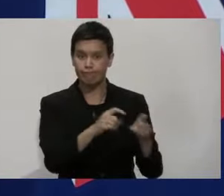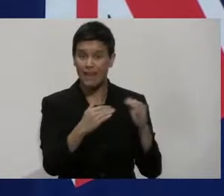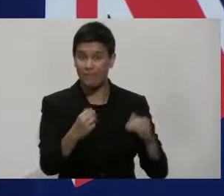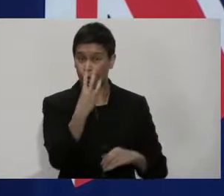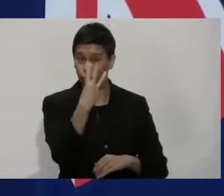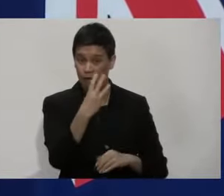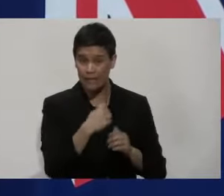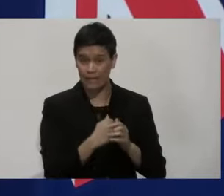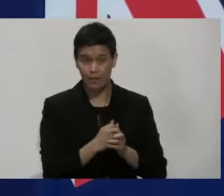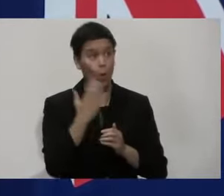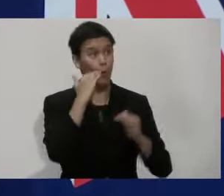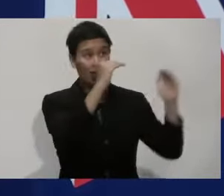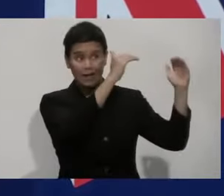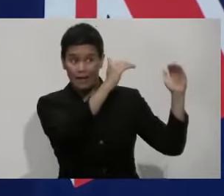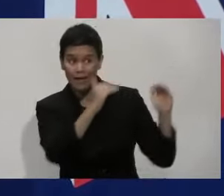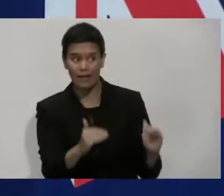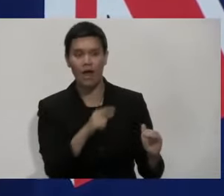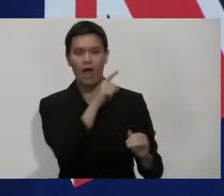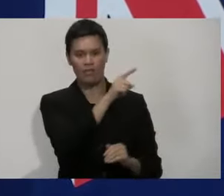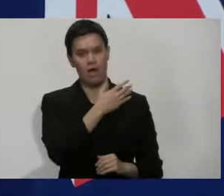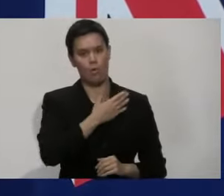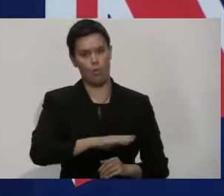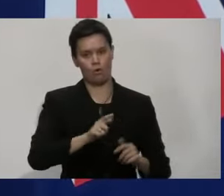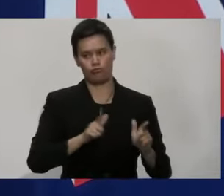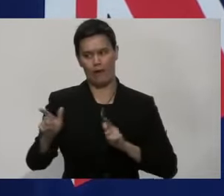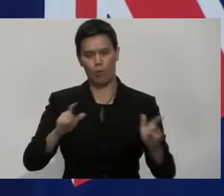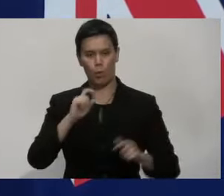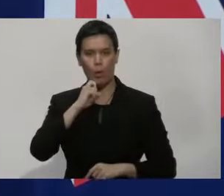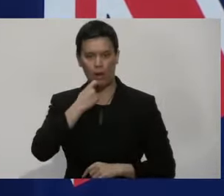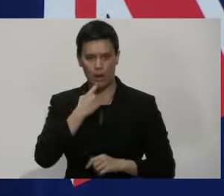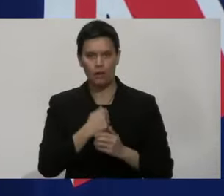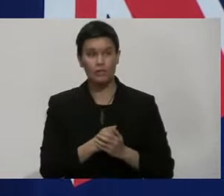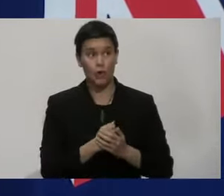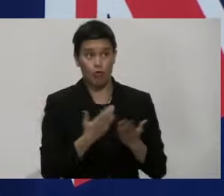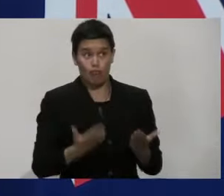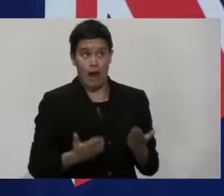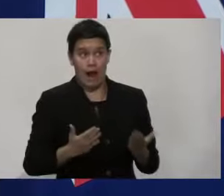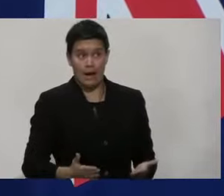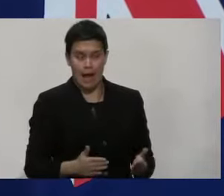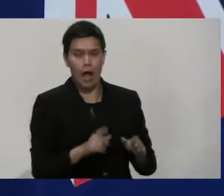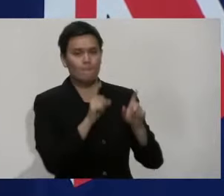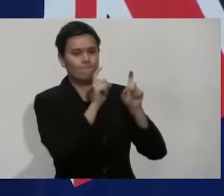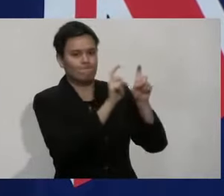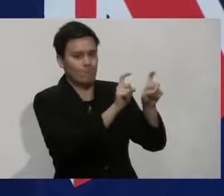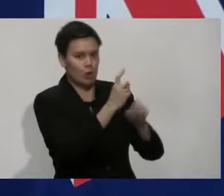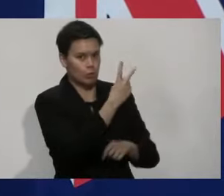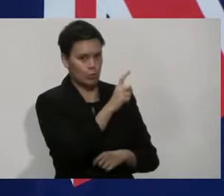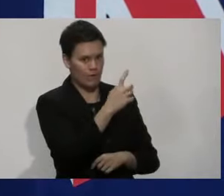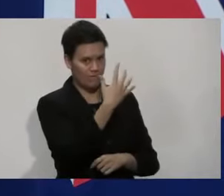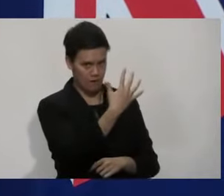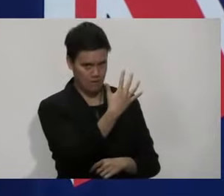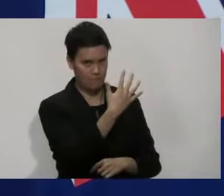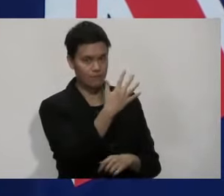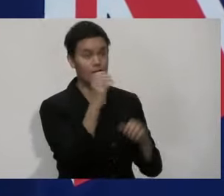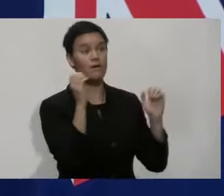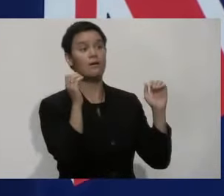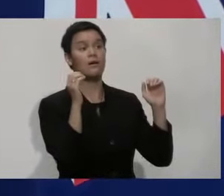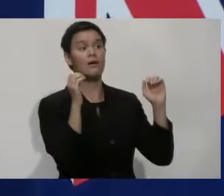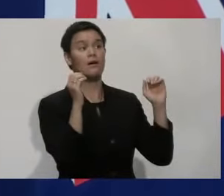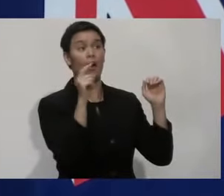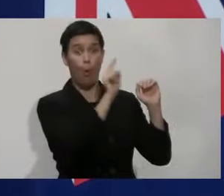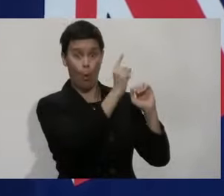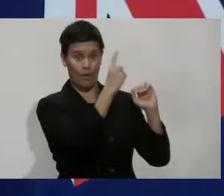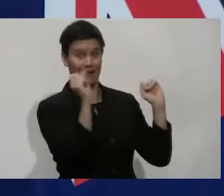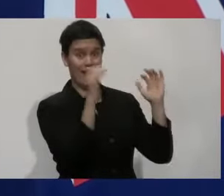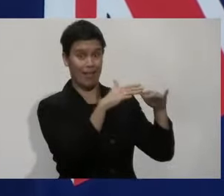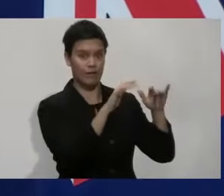and other gatherings, and that's why we've just got to keep a lid on how large they are for now, while we have put New Zealand back in a good position again.